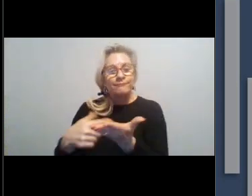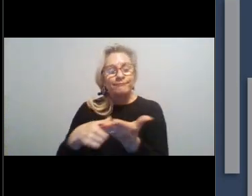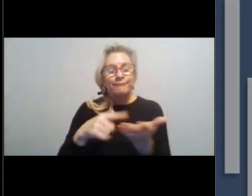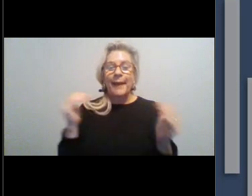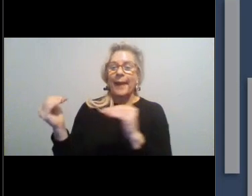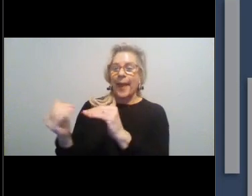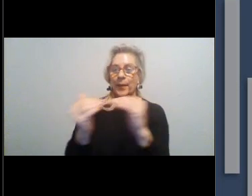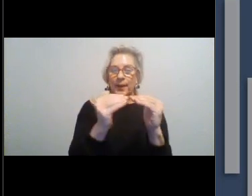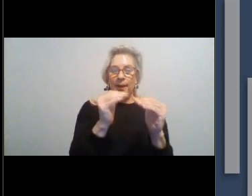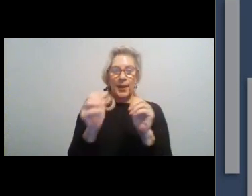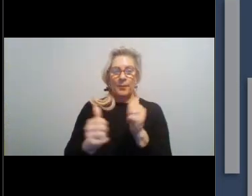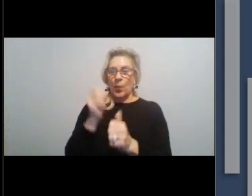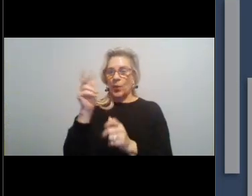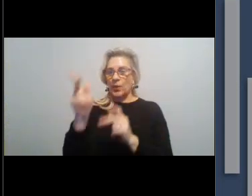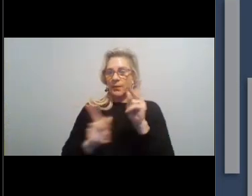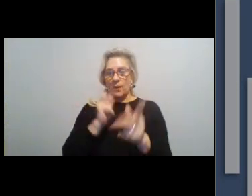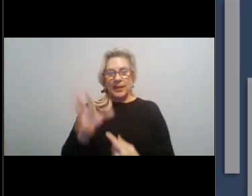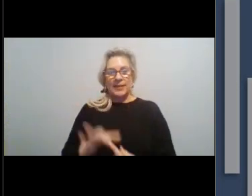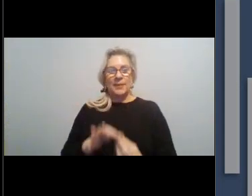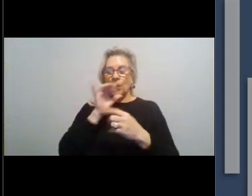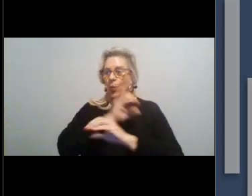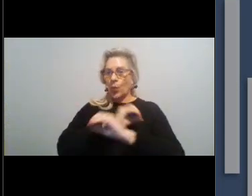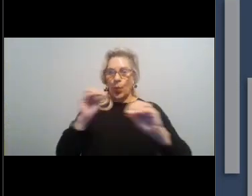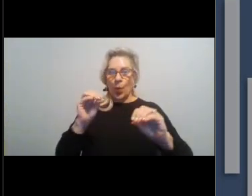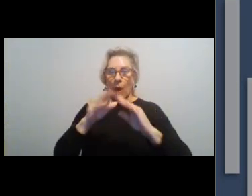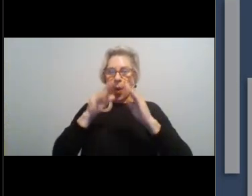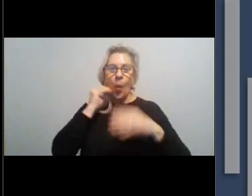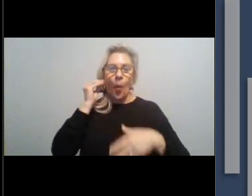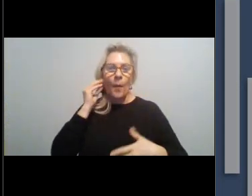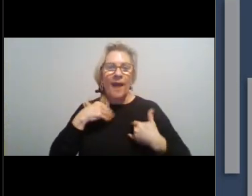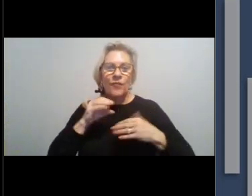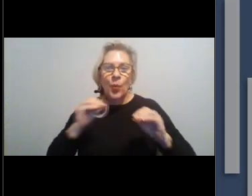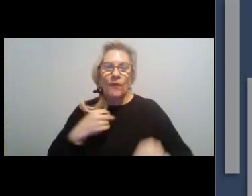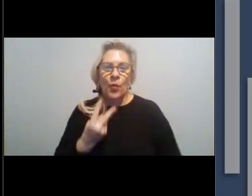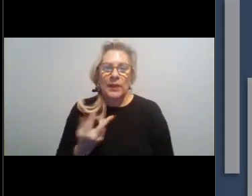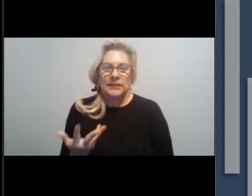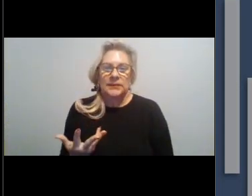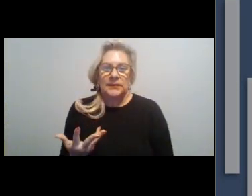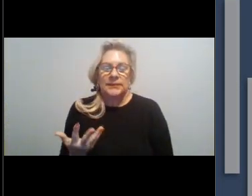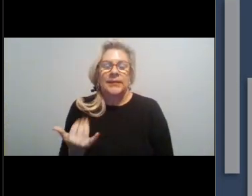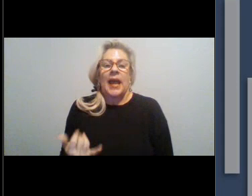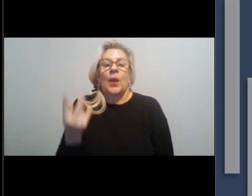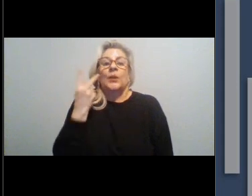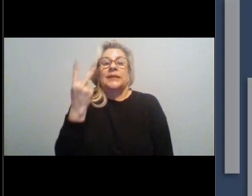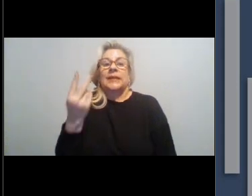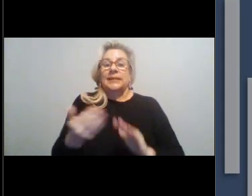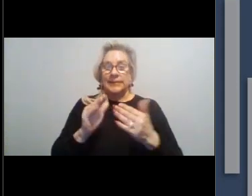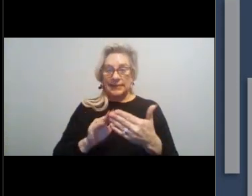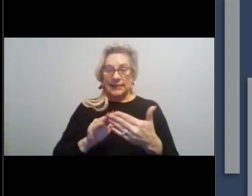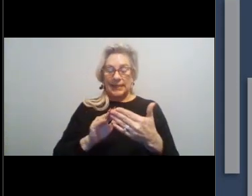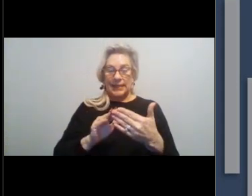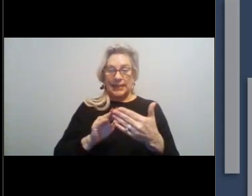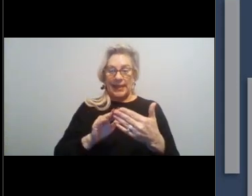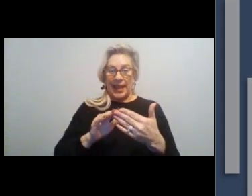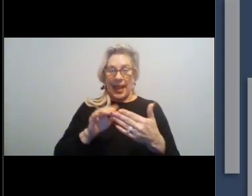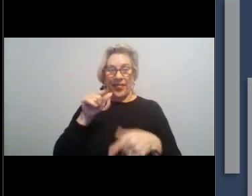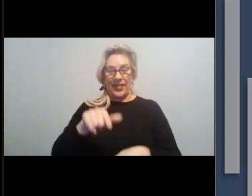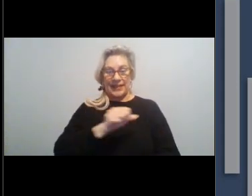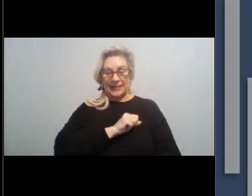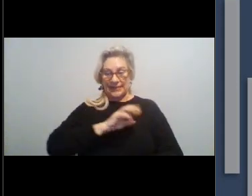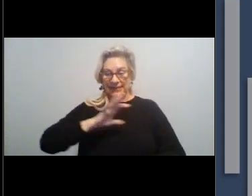most folks, especially who are unhoused, don't have a voice. And to see that a city and this commission and